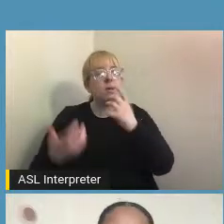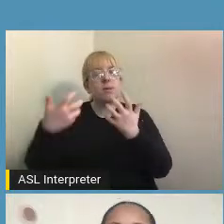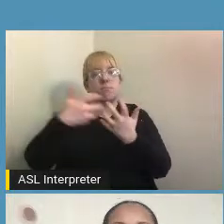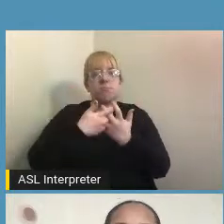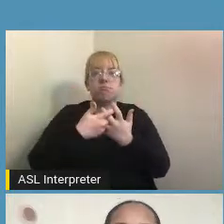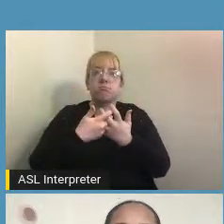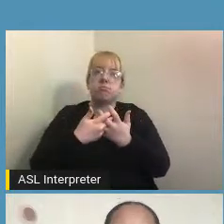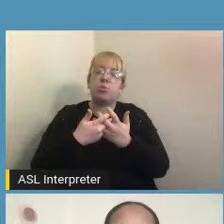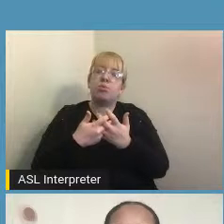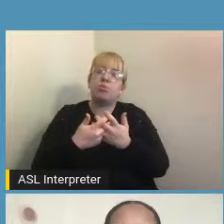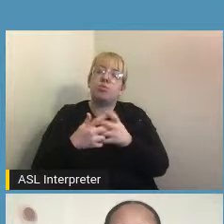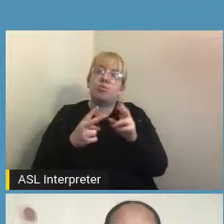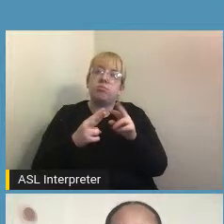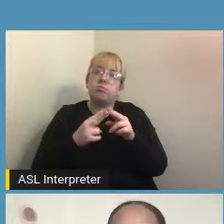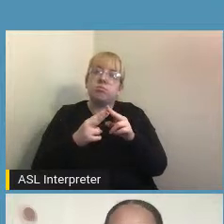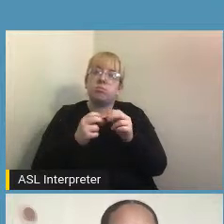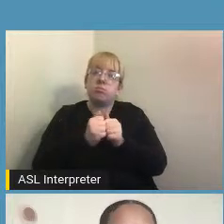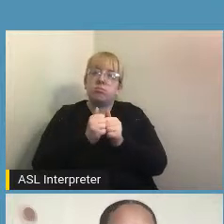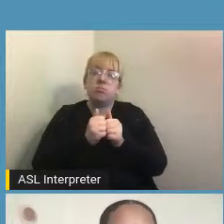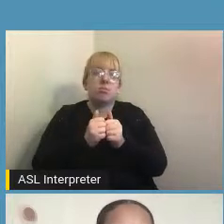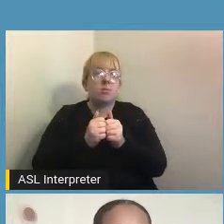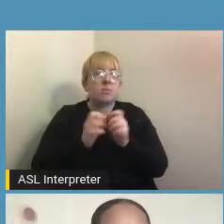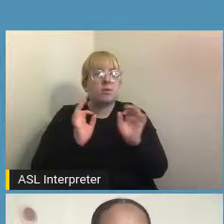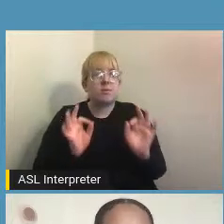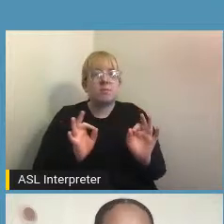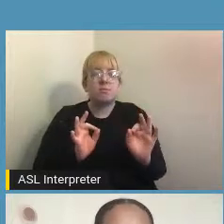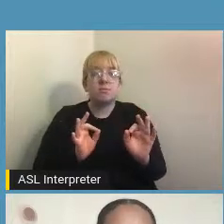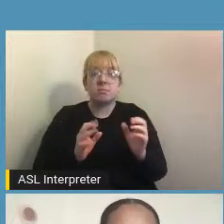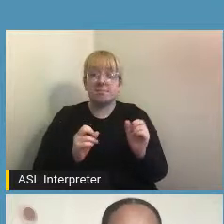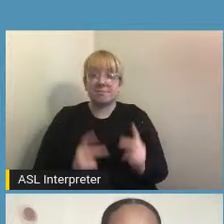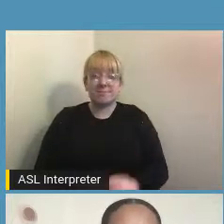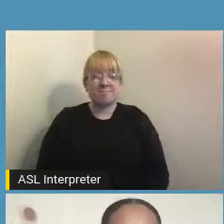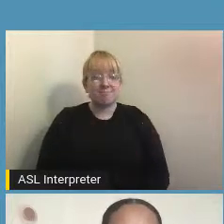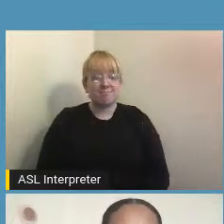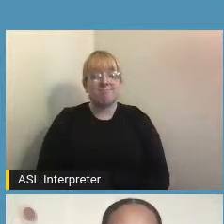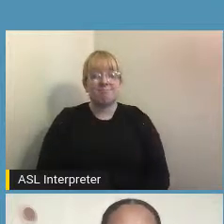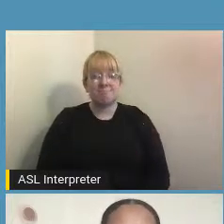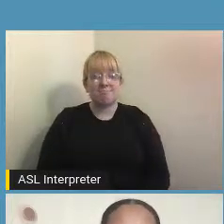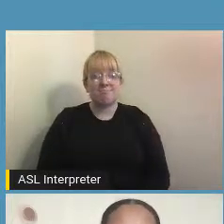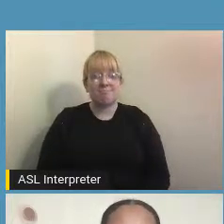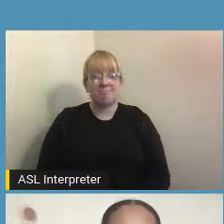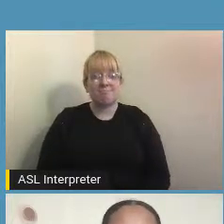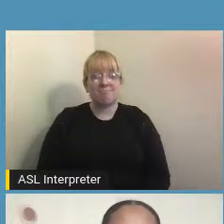together. And so here we go.